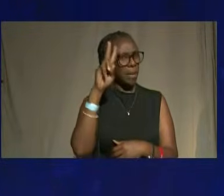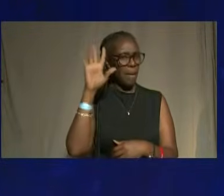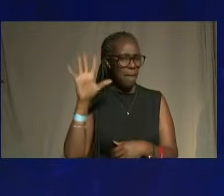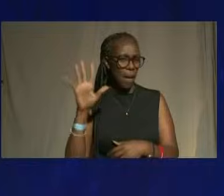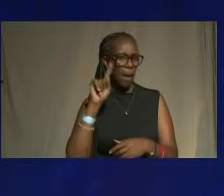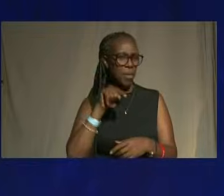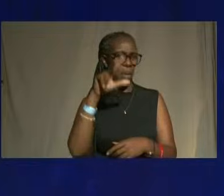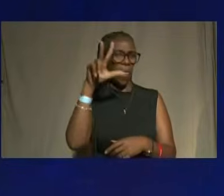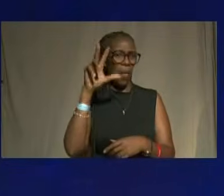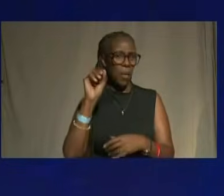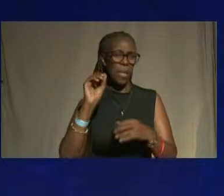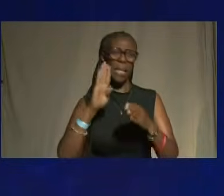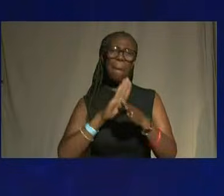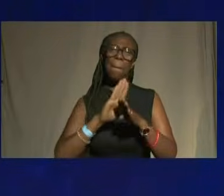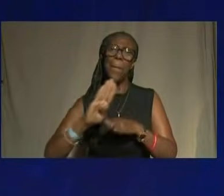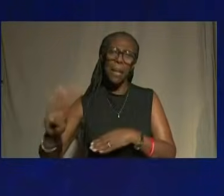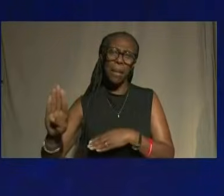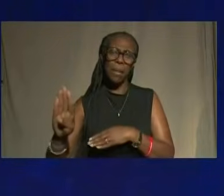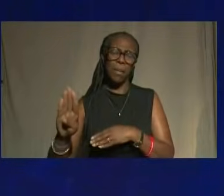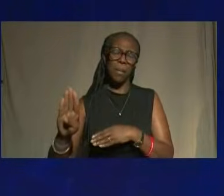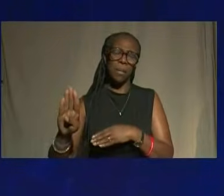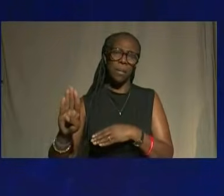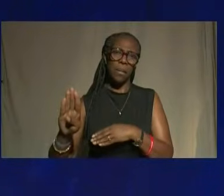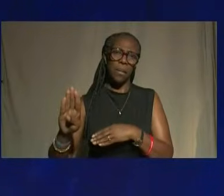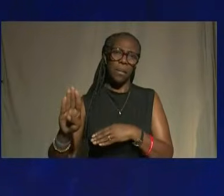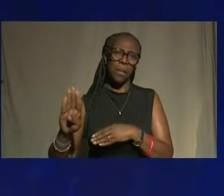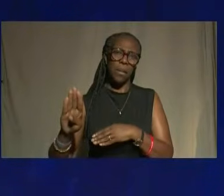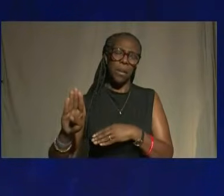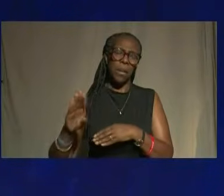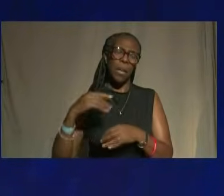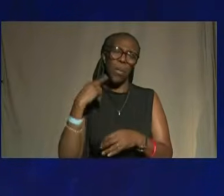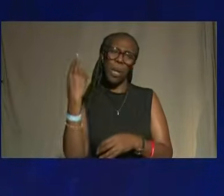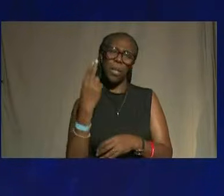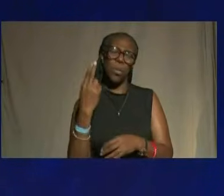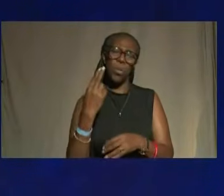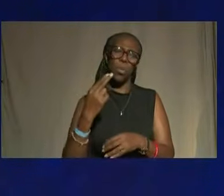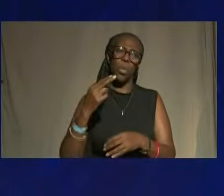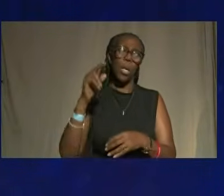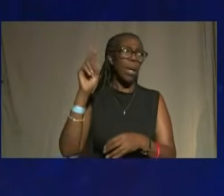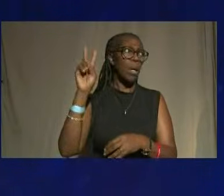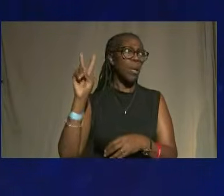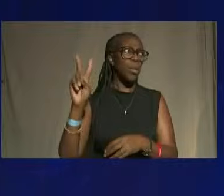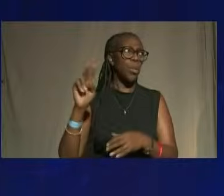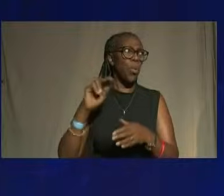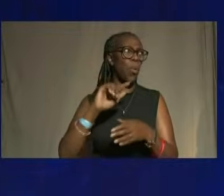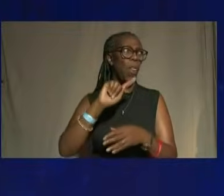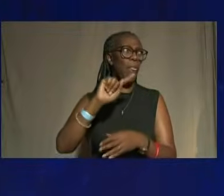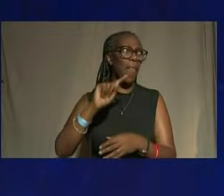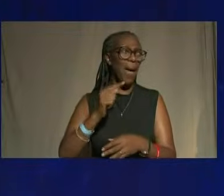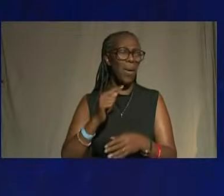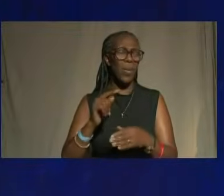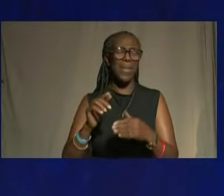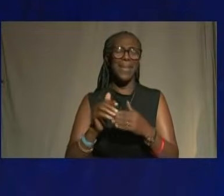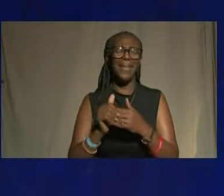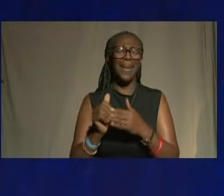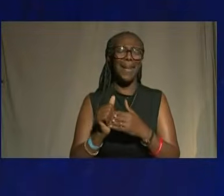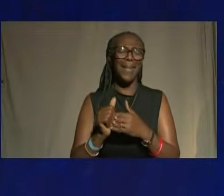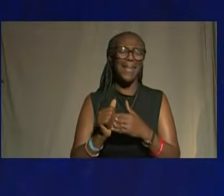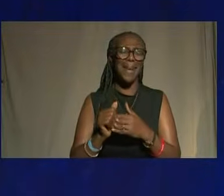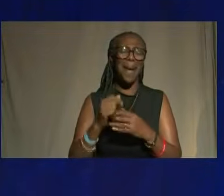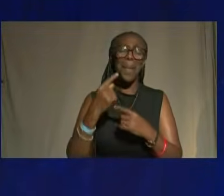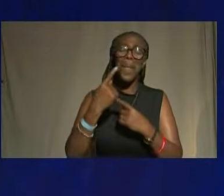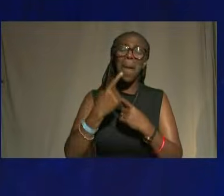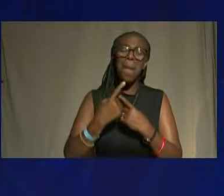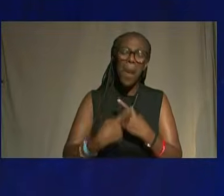Box maths that she said you can use $2,000 a month for buy a Pro Box. The most conservative estimate for